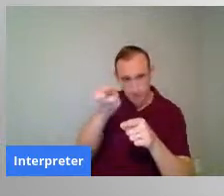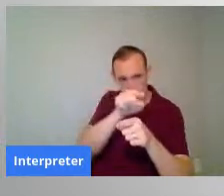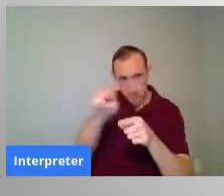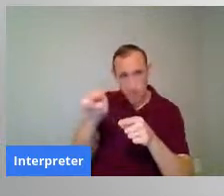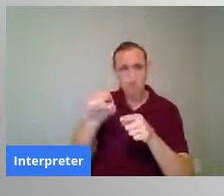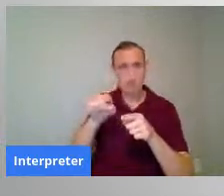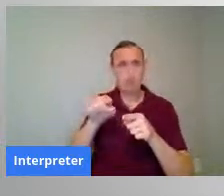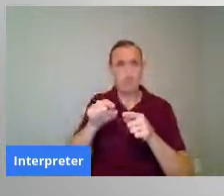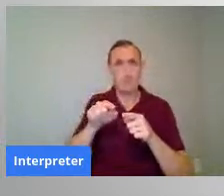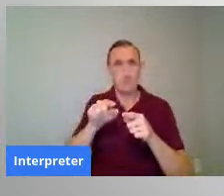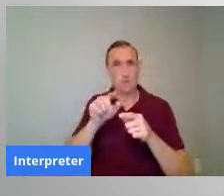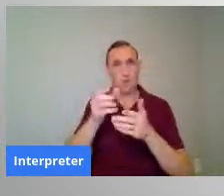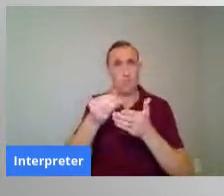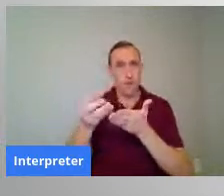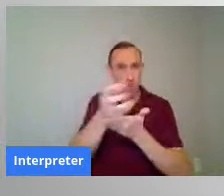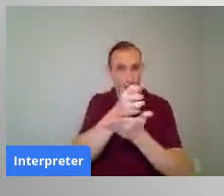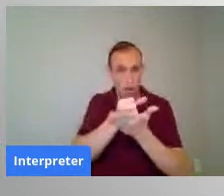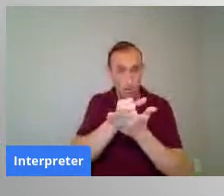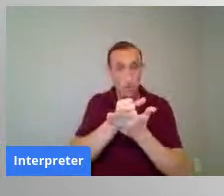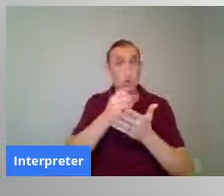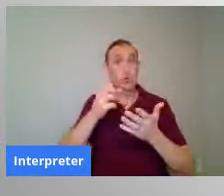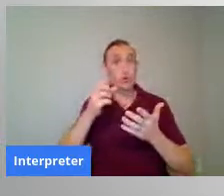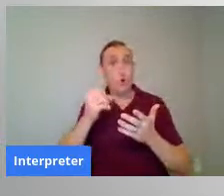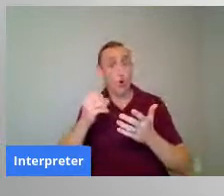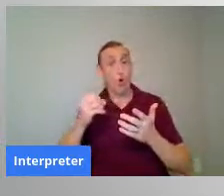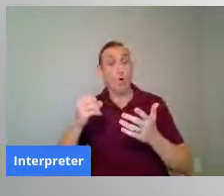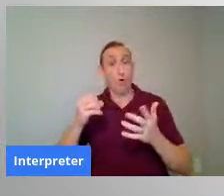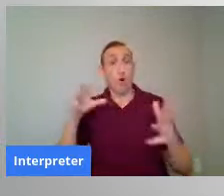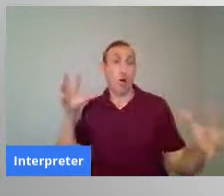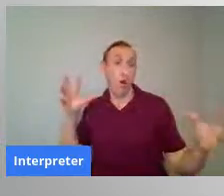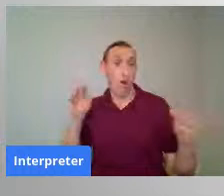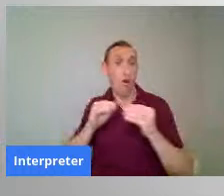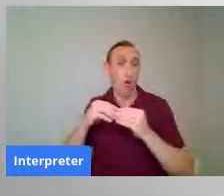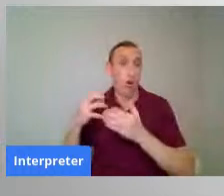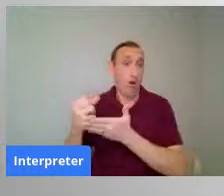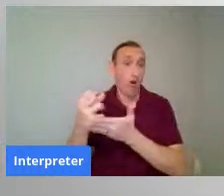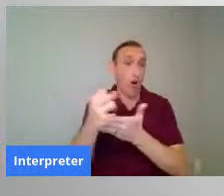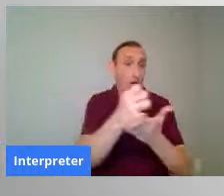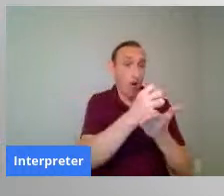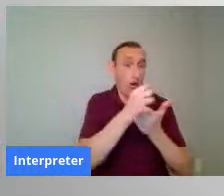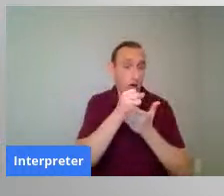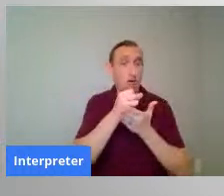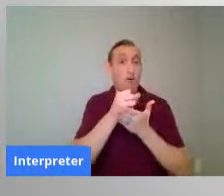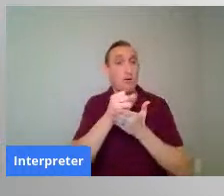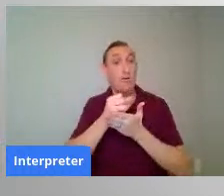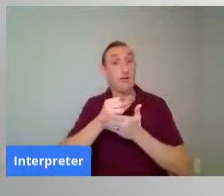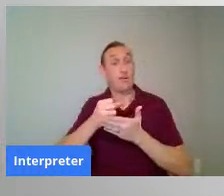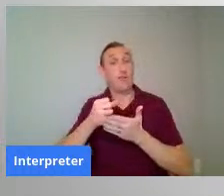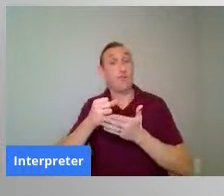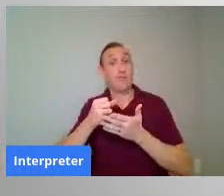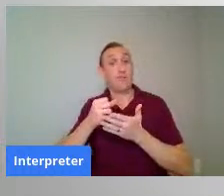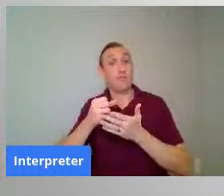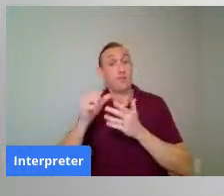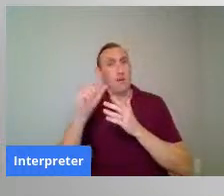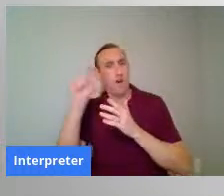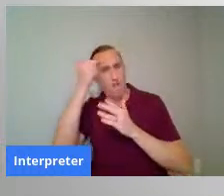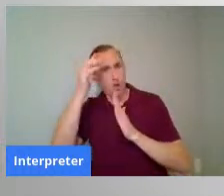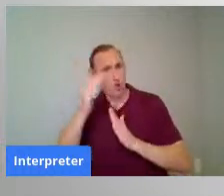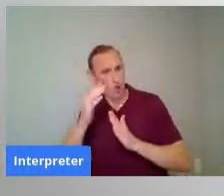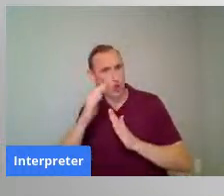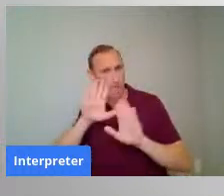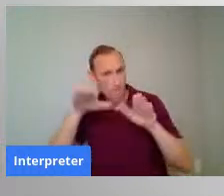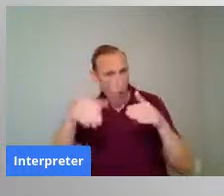So with the state's strong collection of revenues, the governor's gone back in and addressed this one line item and said,